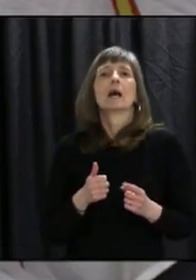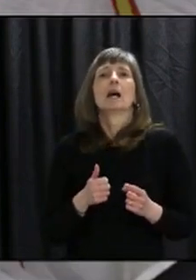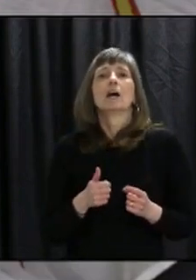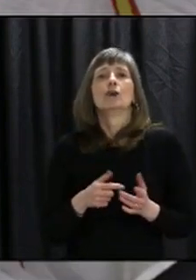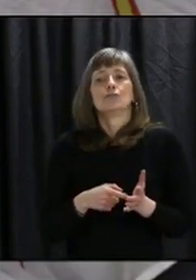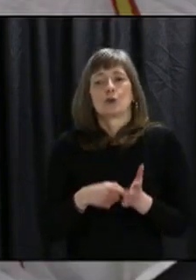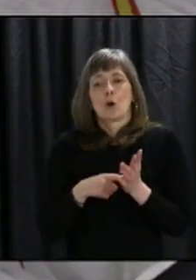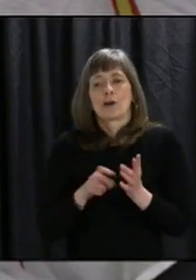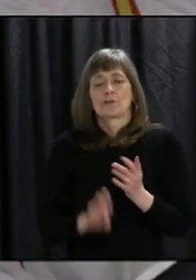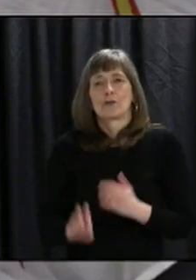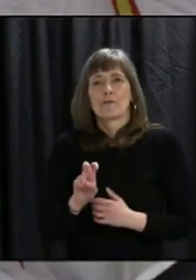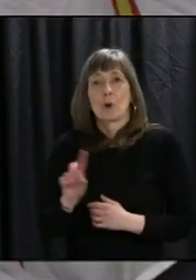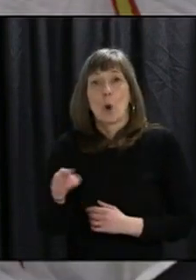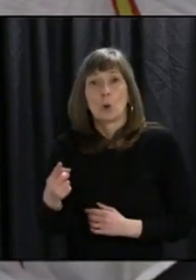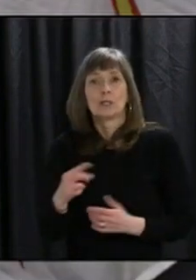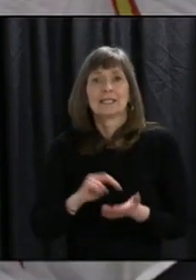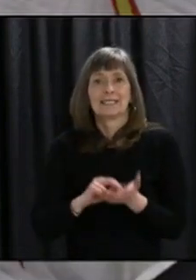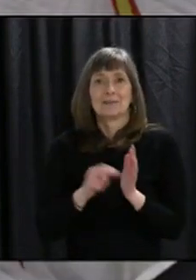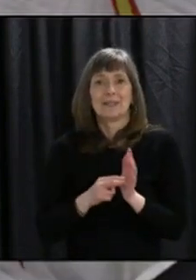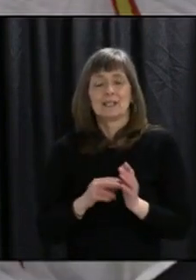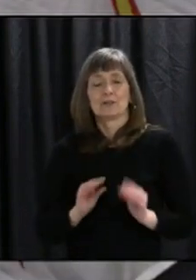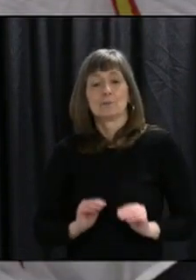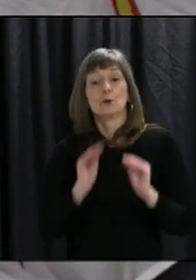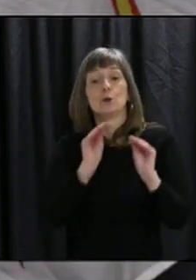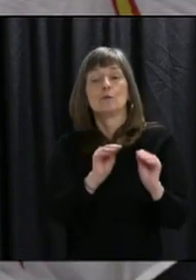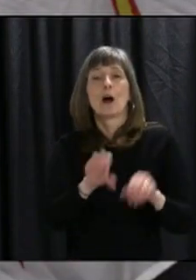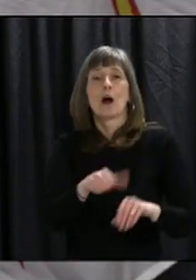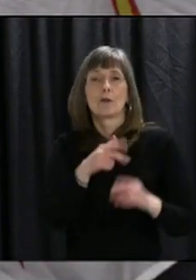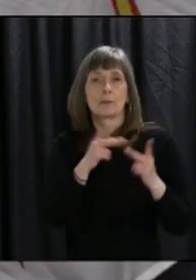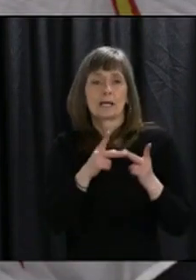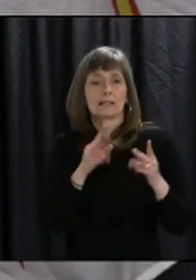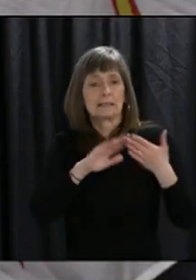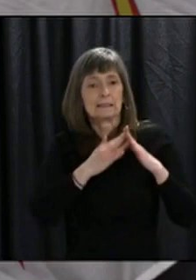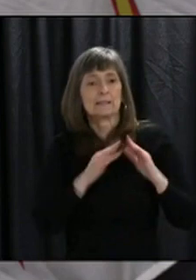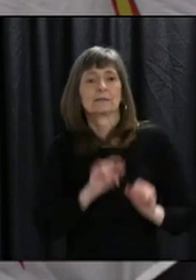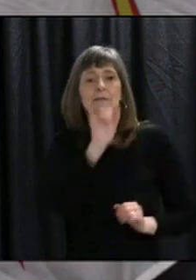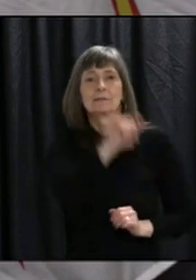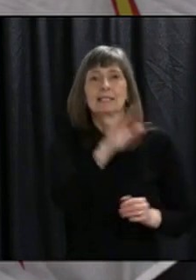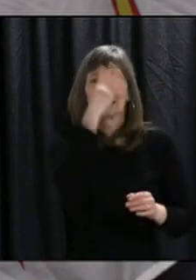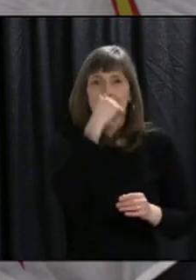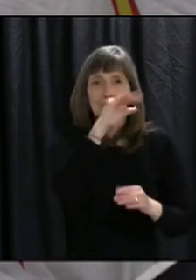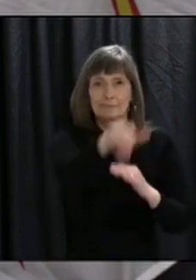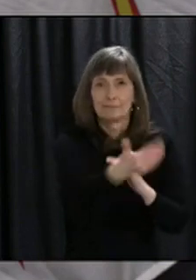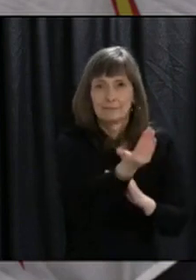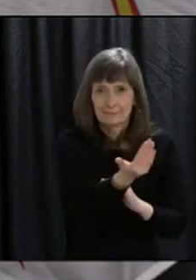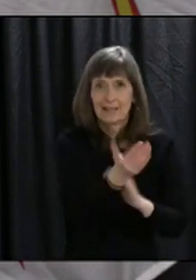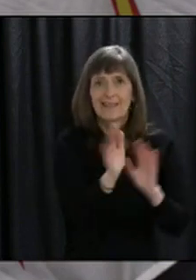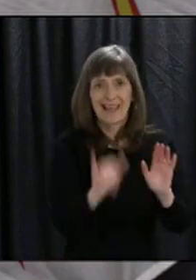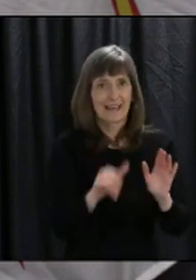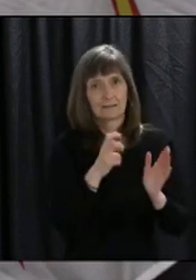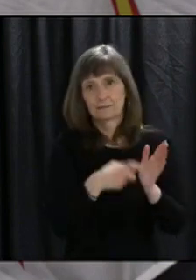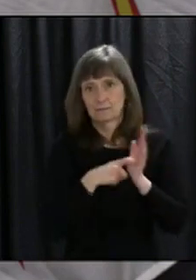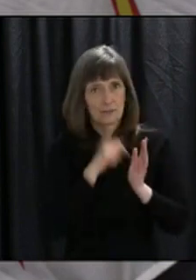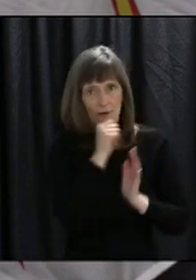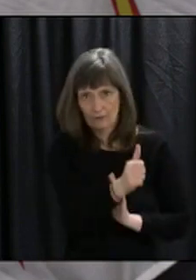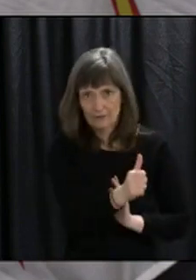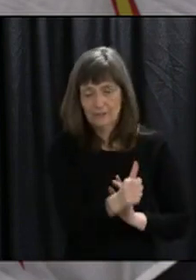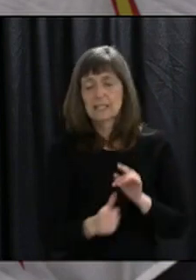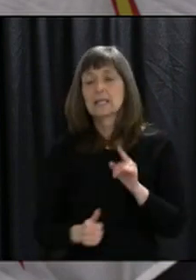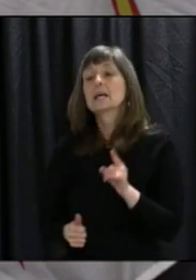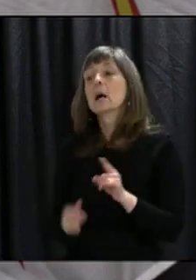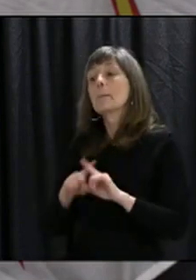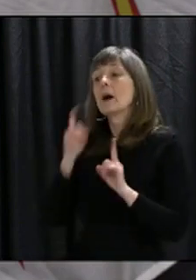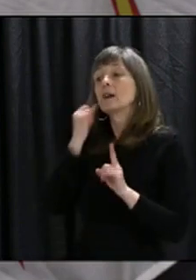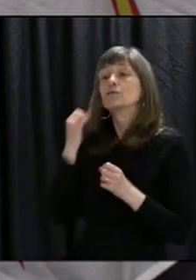saying leaving your home to go somewhere else to stay. Certainly if you want to go for a drive and you're going to go back home at the end of